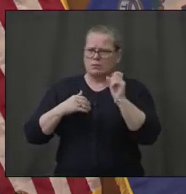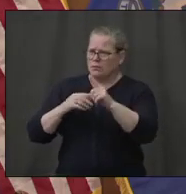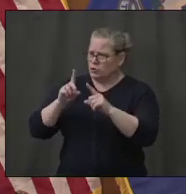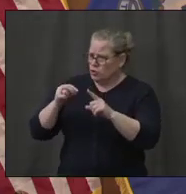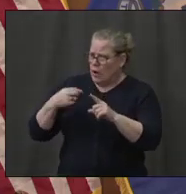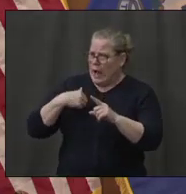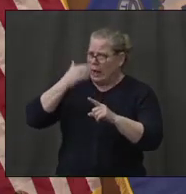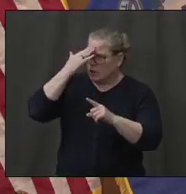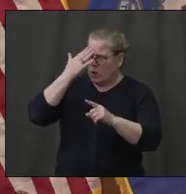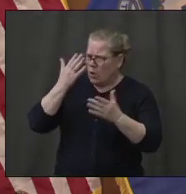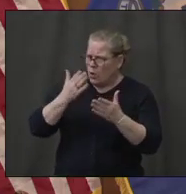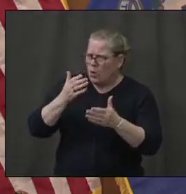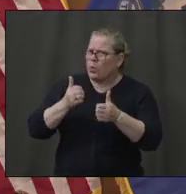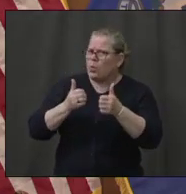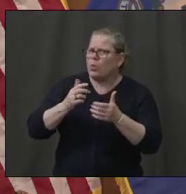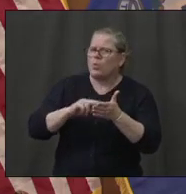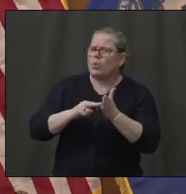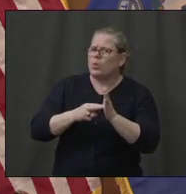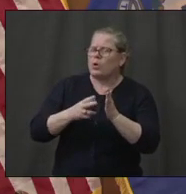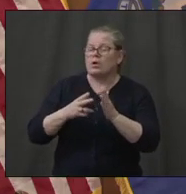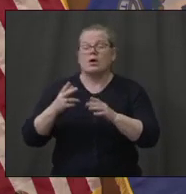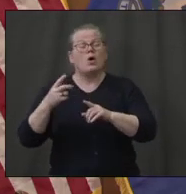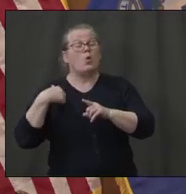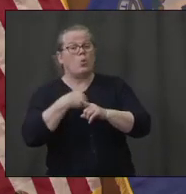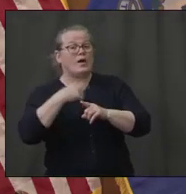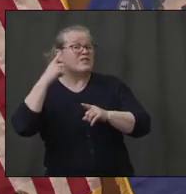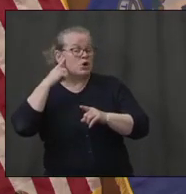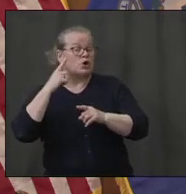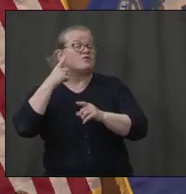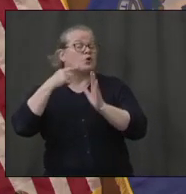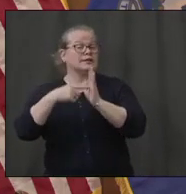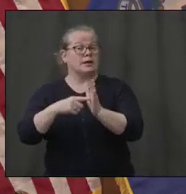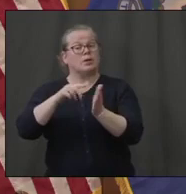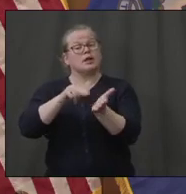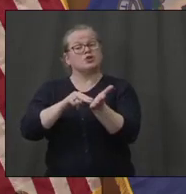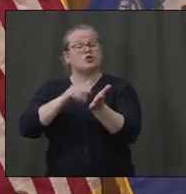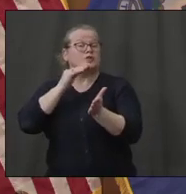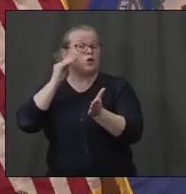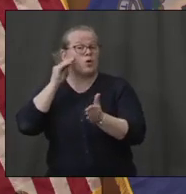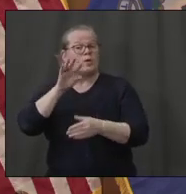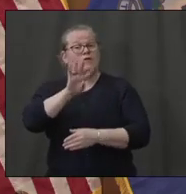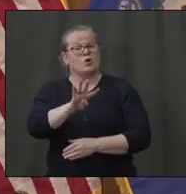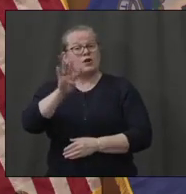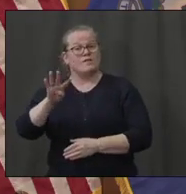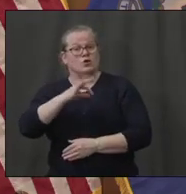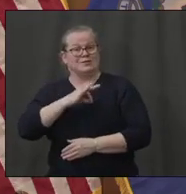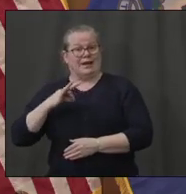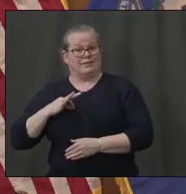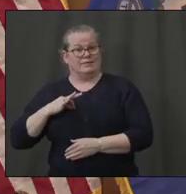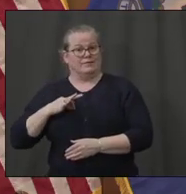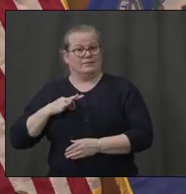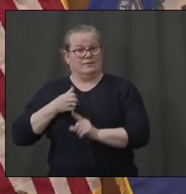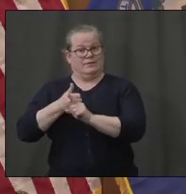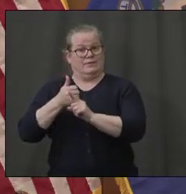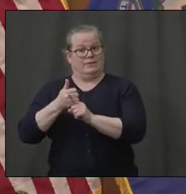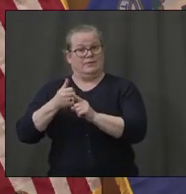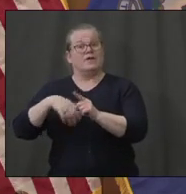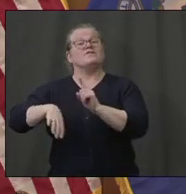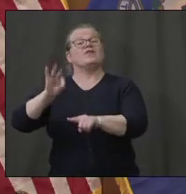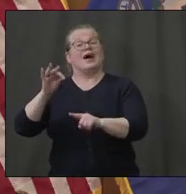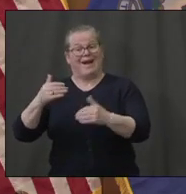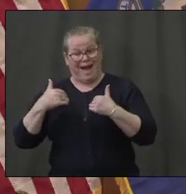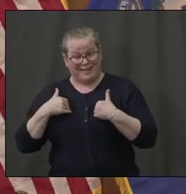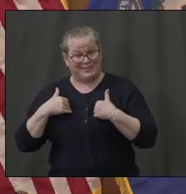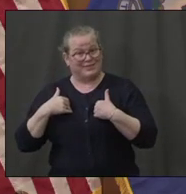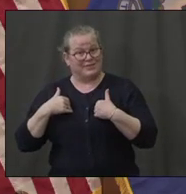workers that are the most severe tested. We've heard reports of 44 people in a nursing home having tested positive in one nursing home. What we get in a